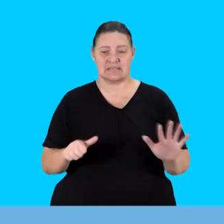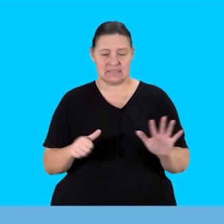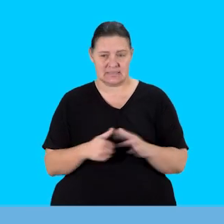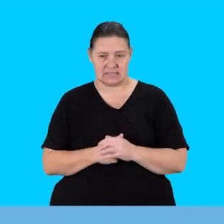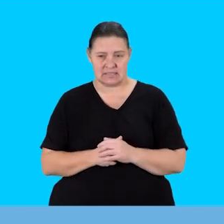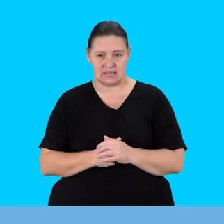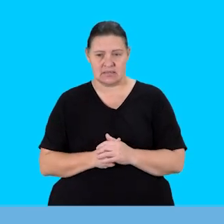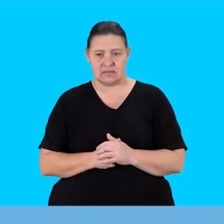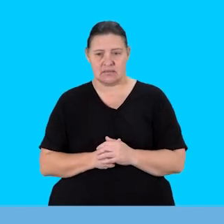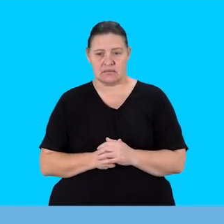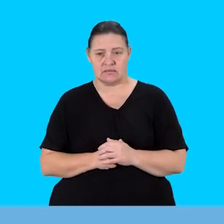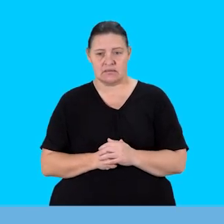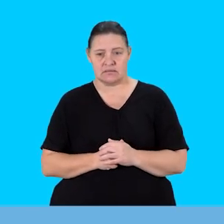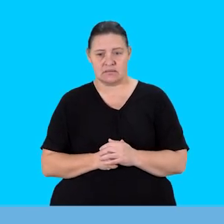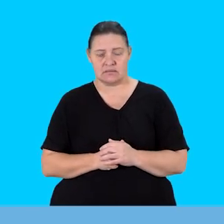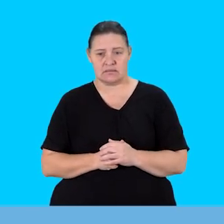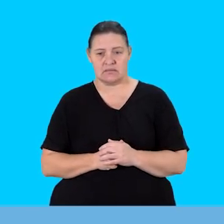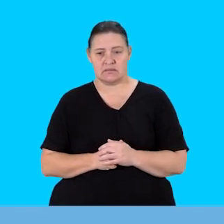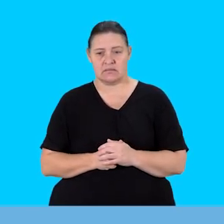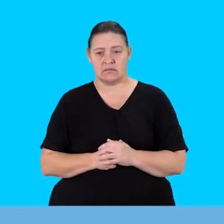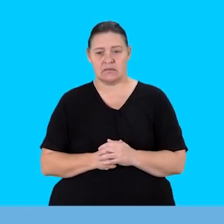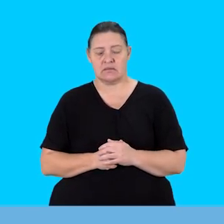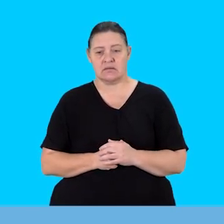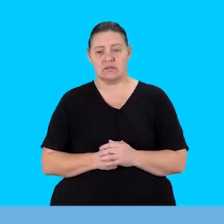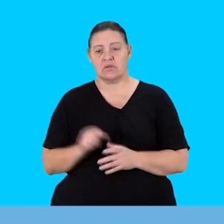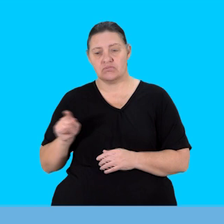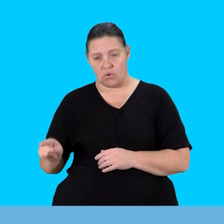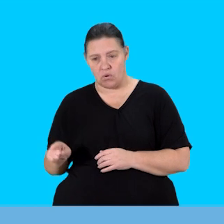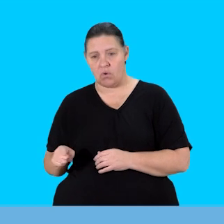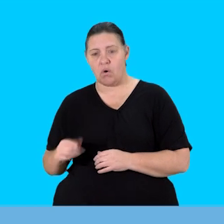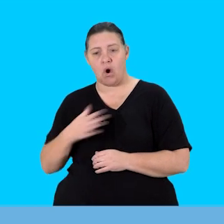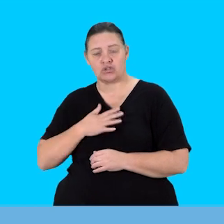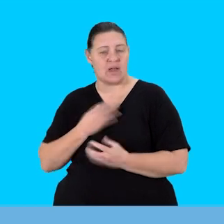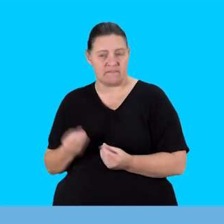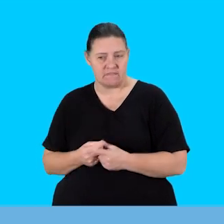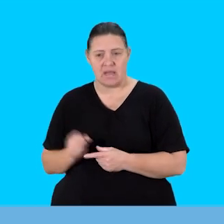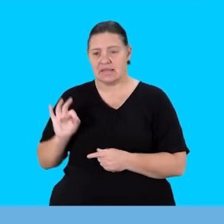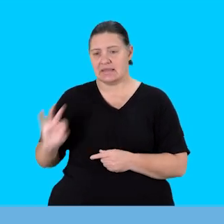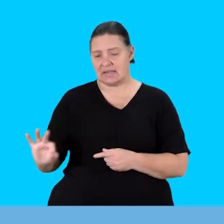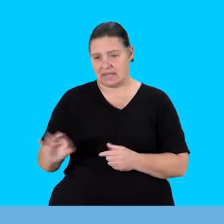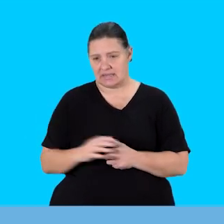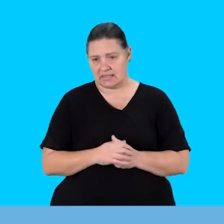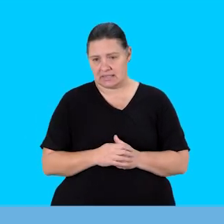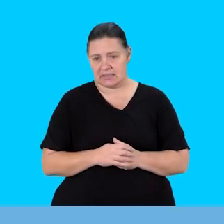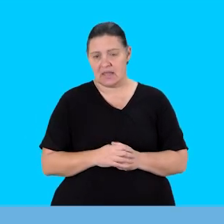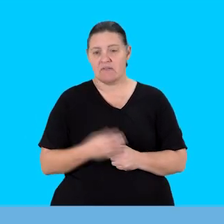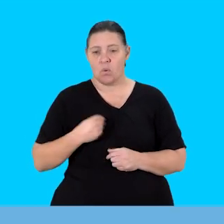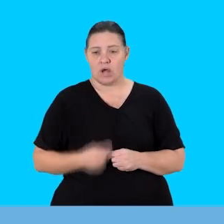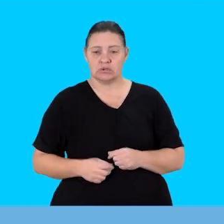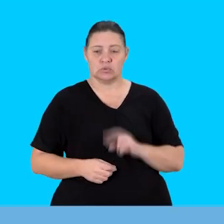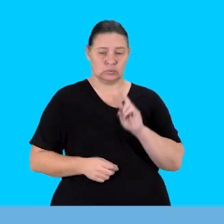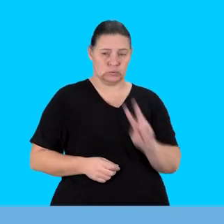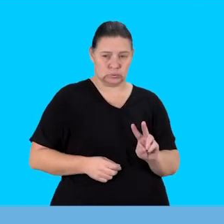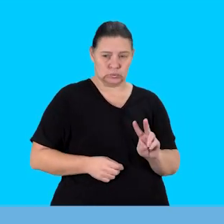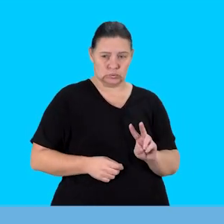is 6, so it's 1 sulfur, oxygen, there's 6. And then here, oxygen, how many do we have? We have 3. So if I put